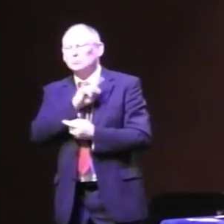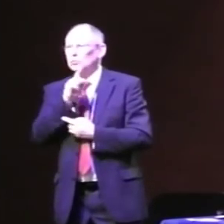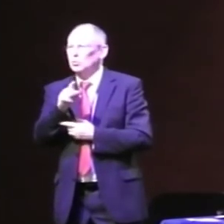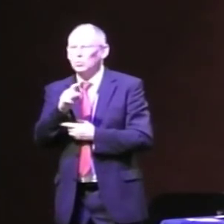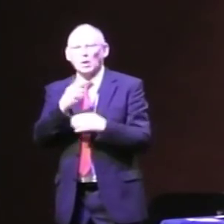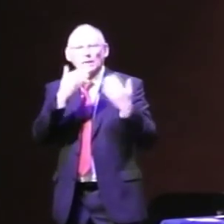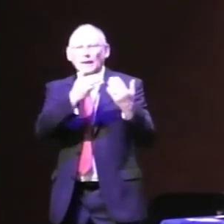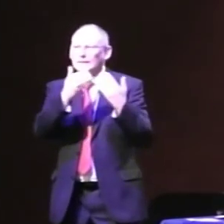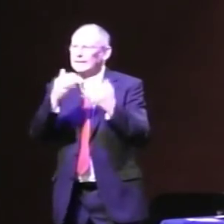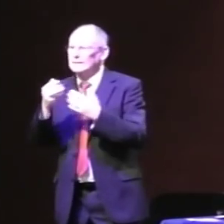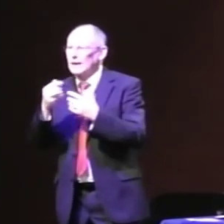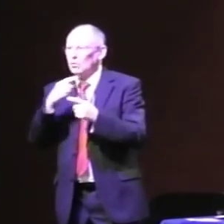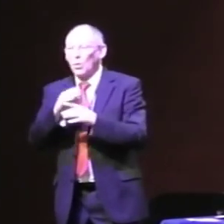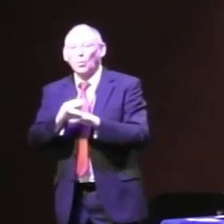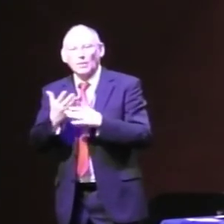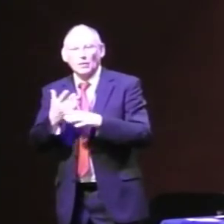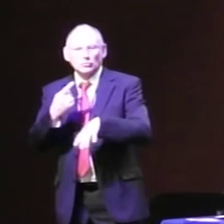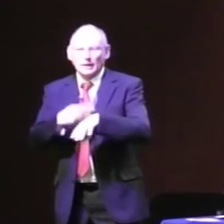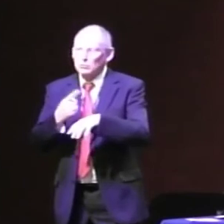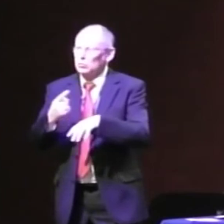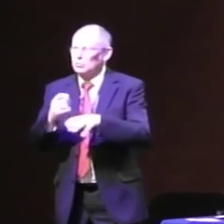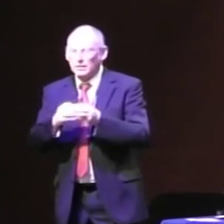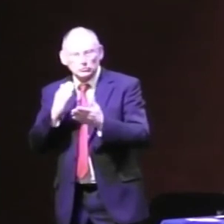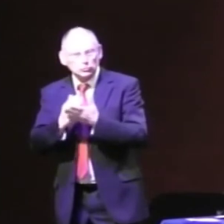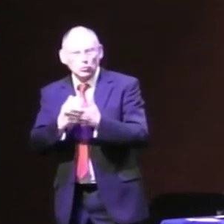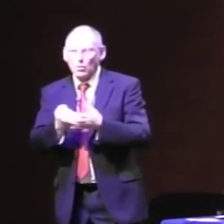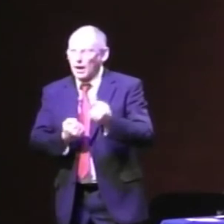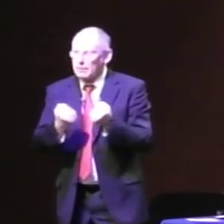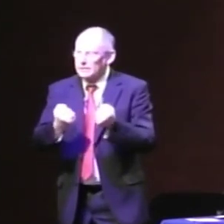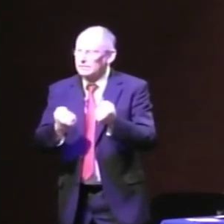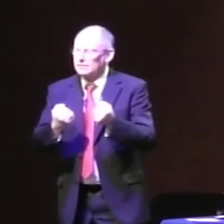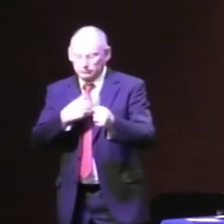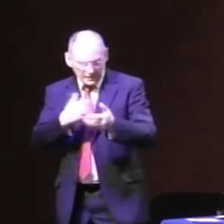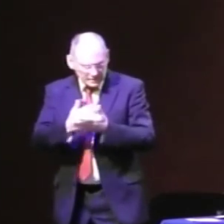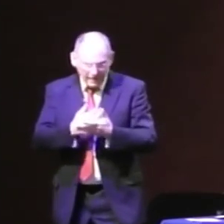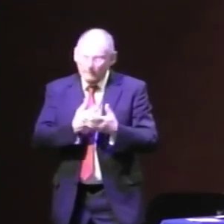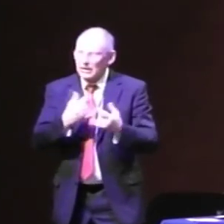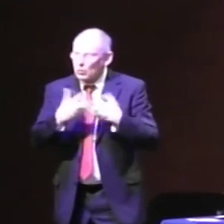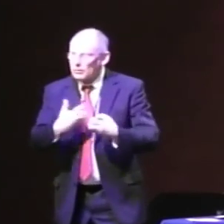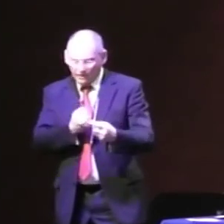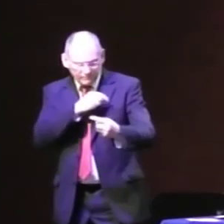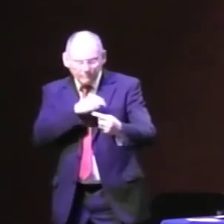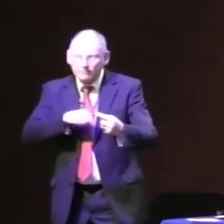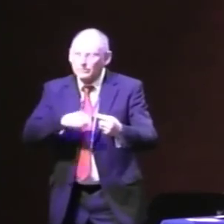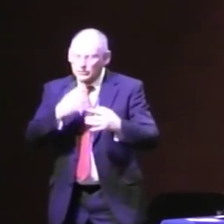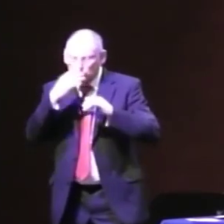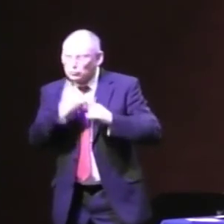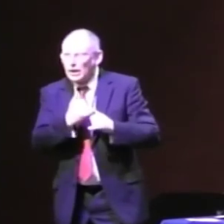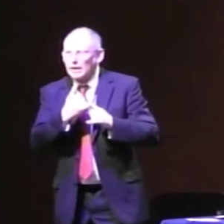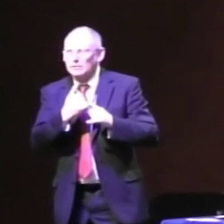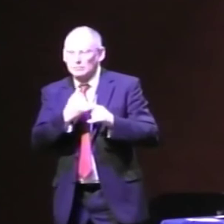999 call without having had time to ensure that their ambulance is safe and the equipment has been checked and